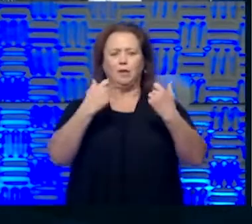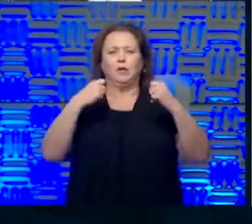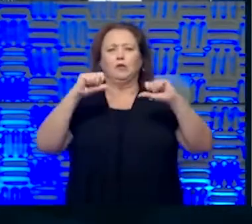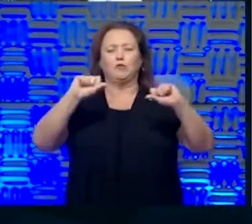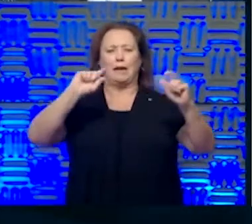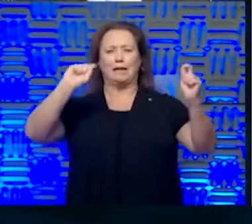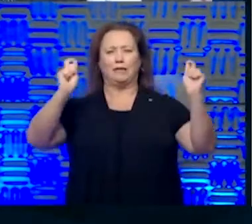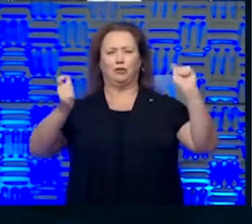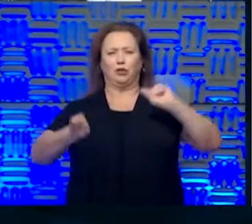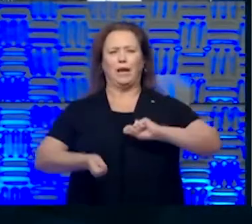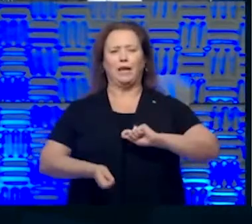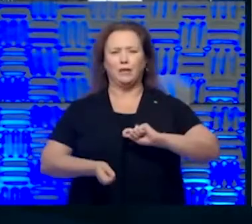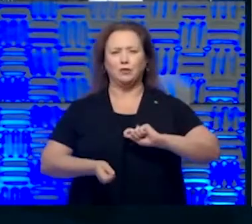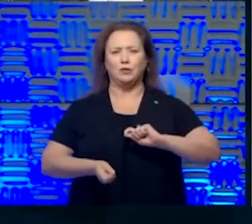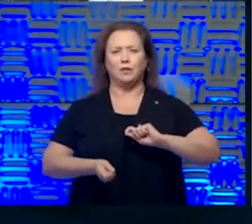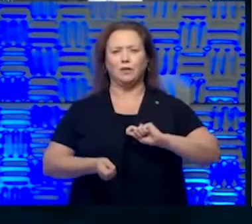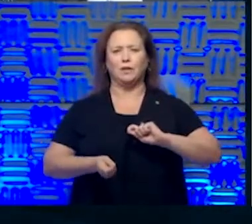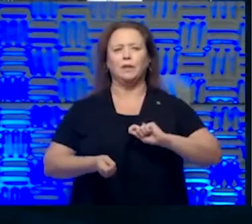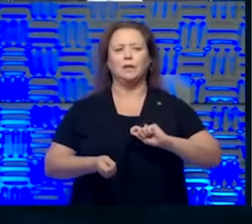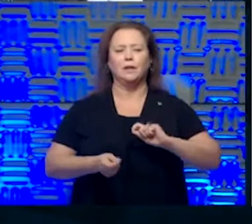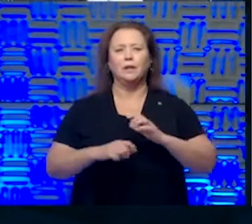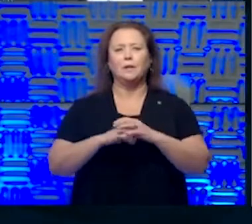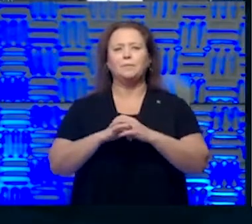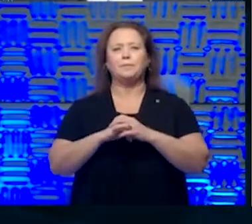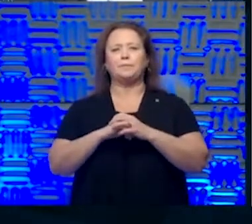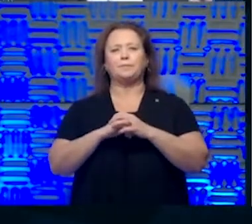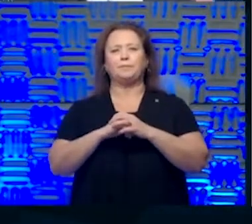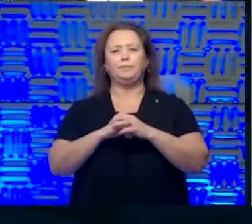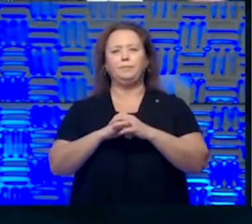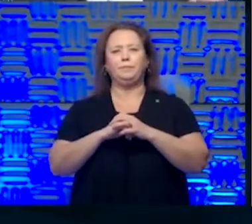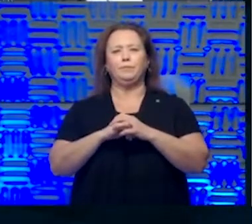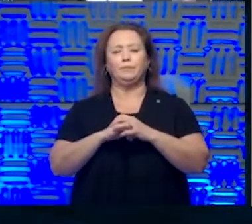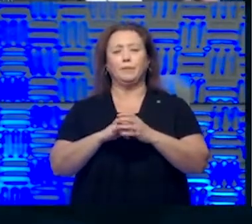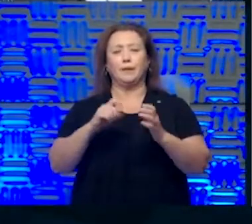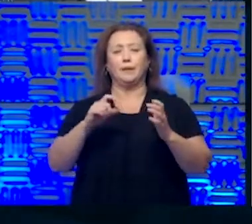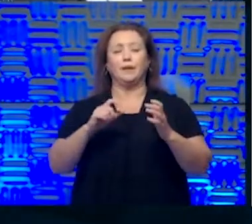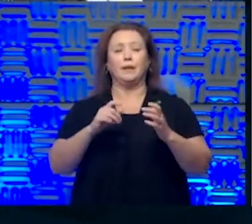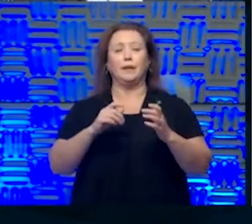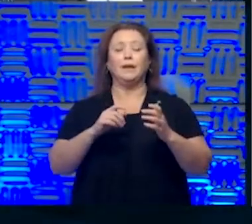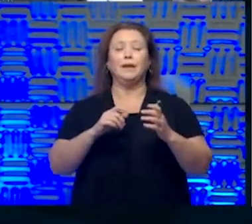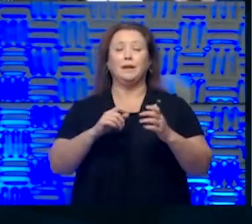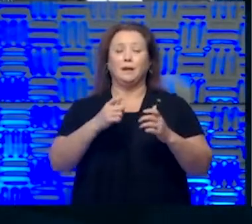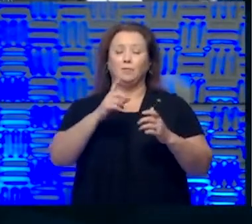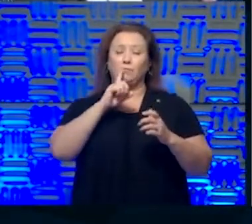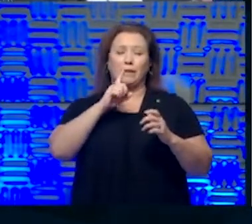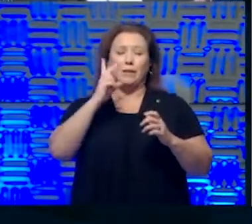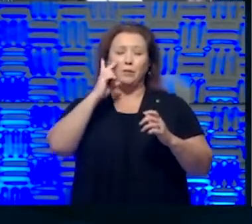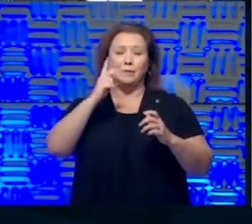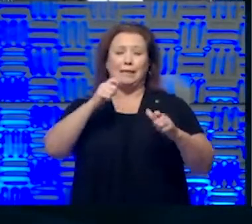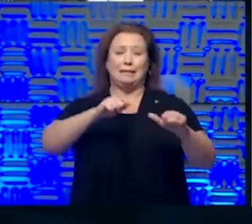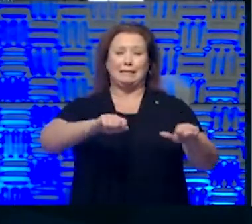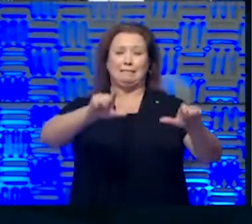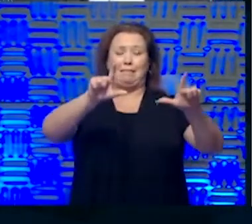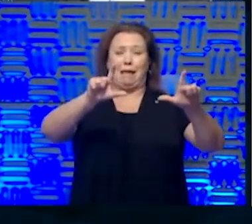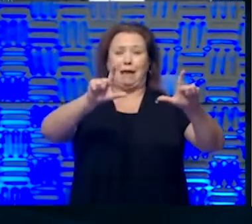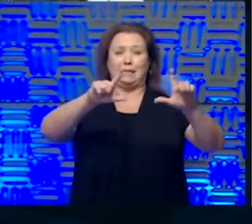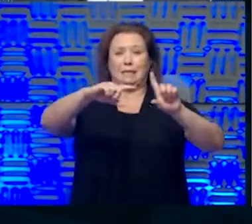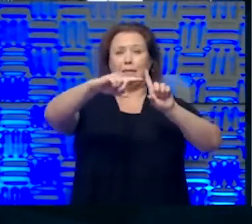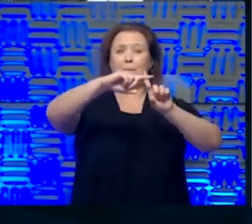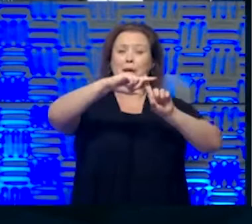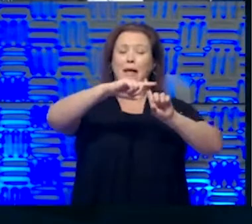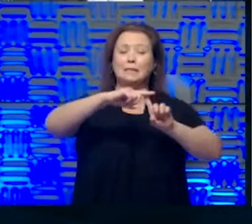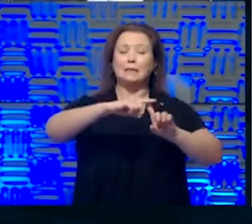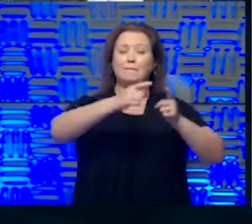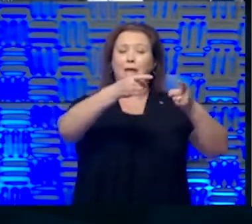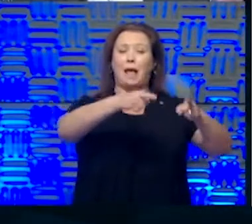things around. Next one, Logan. Really, the next 3 of these show the positive things we're seeing in Wyandotte.